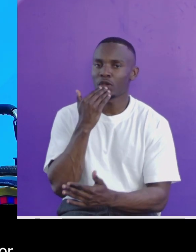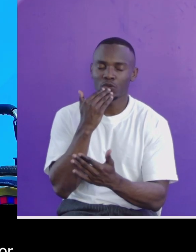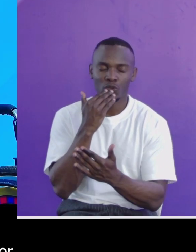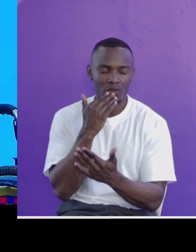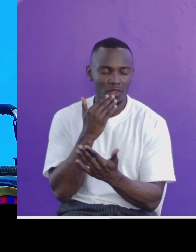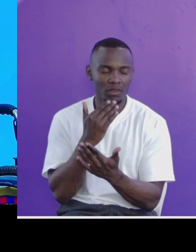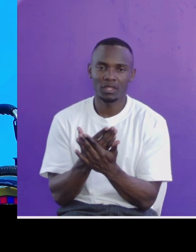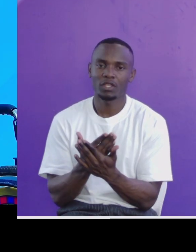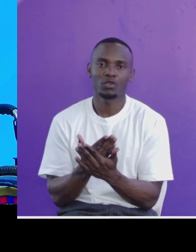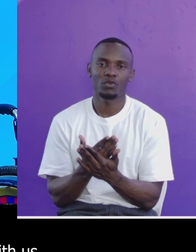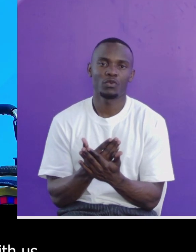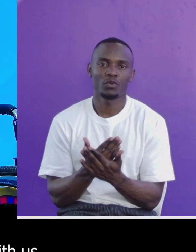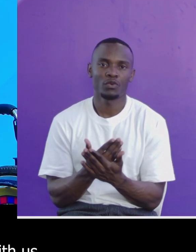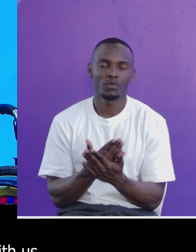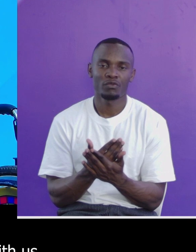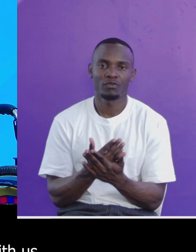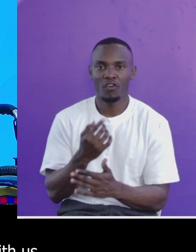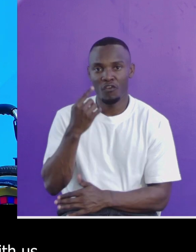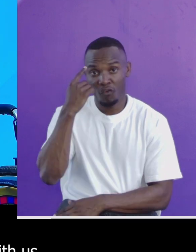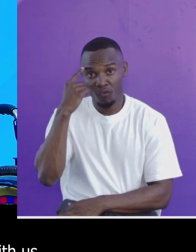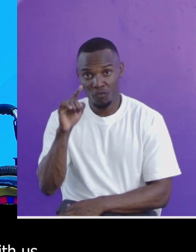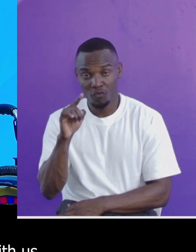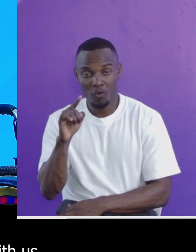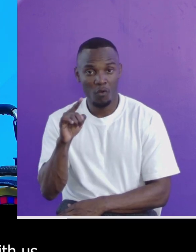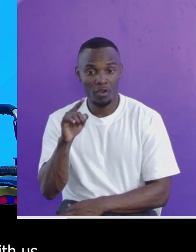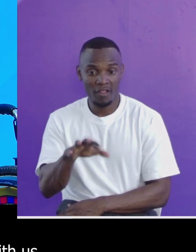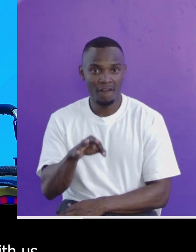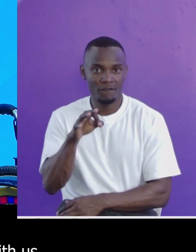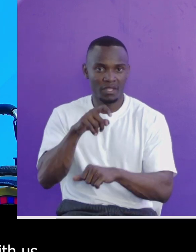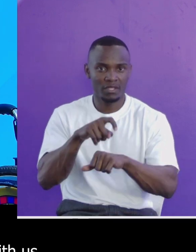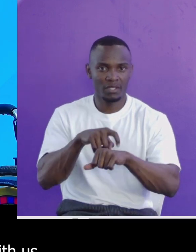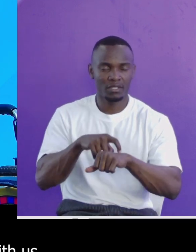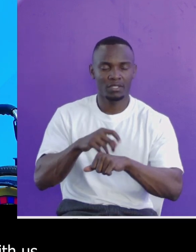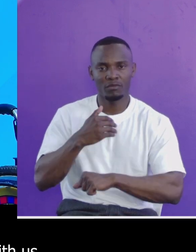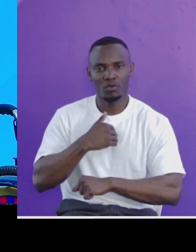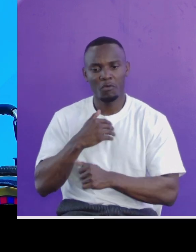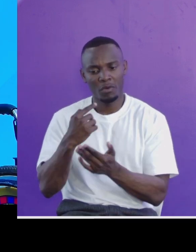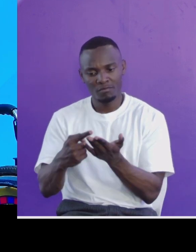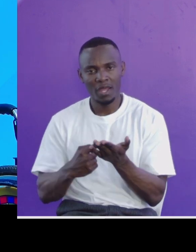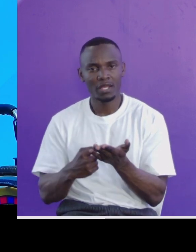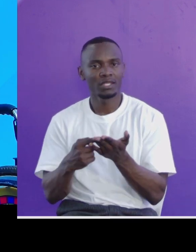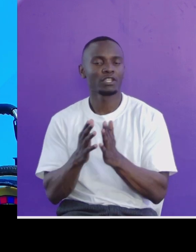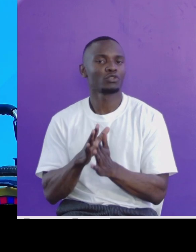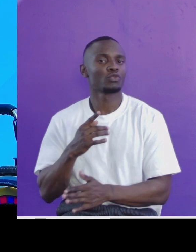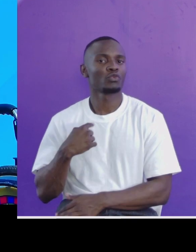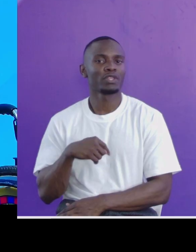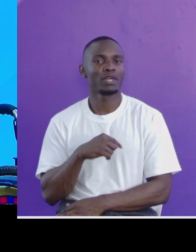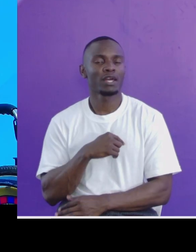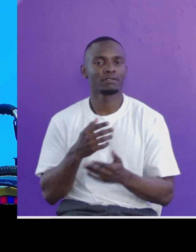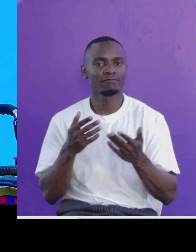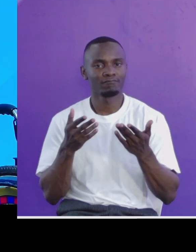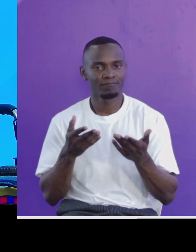much for making time to have this conversation with us on